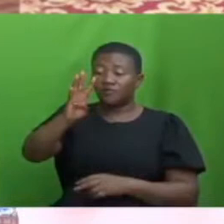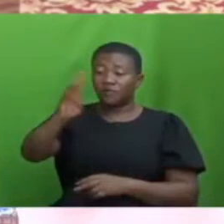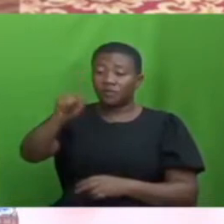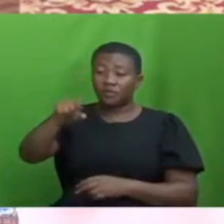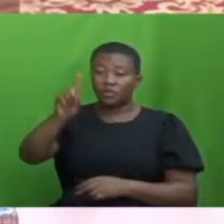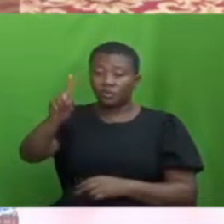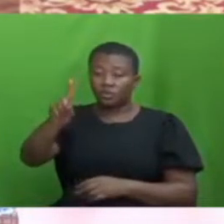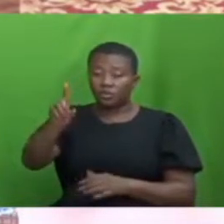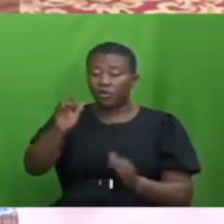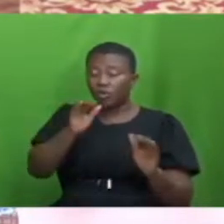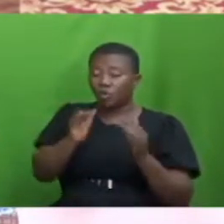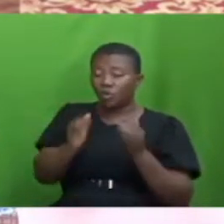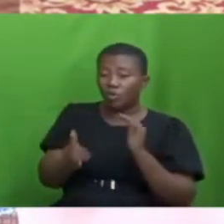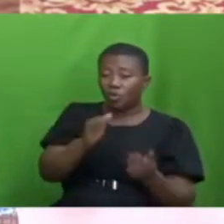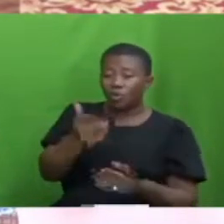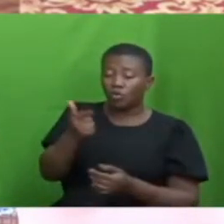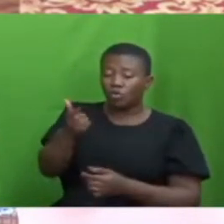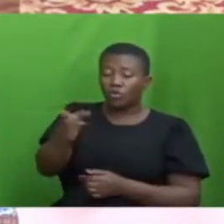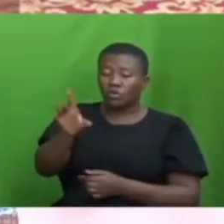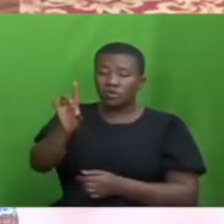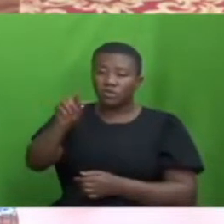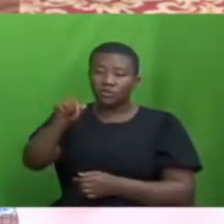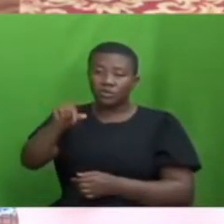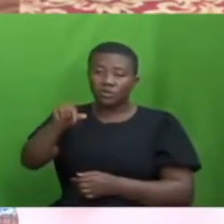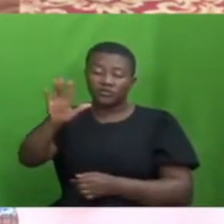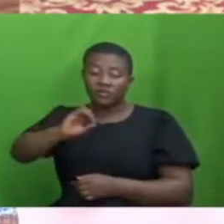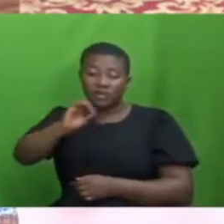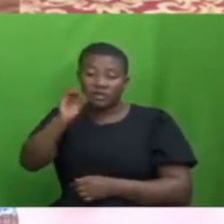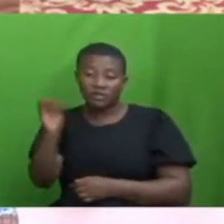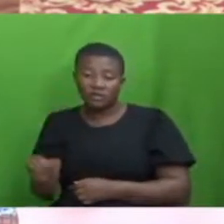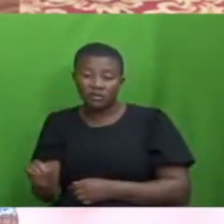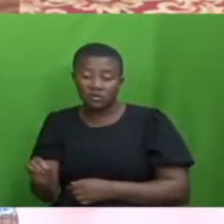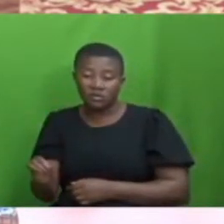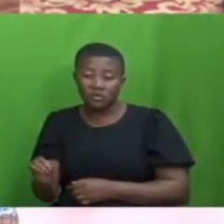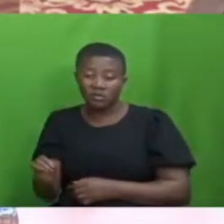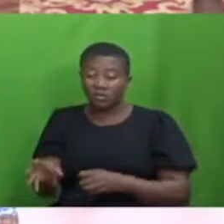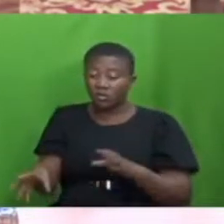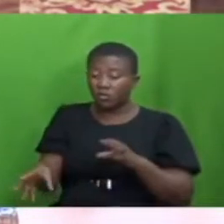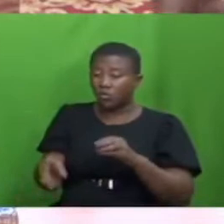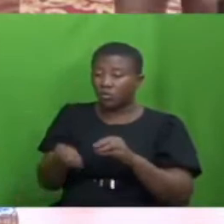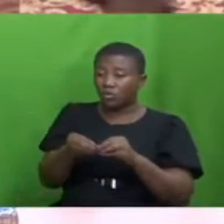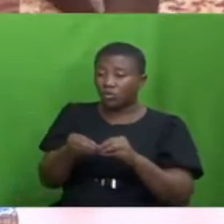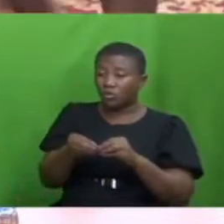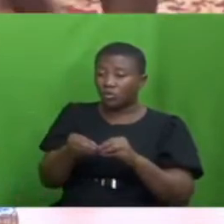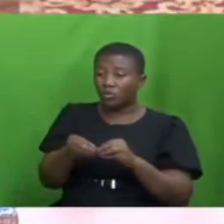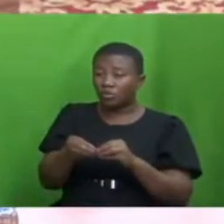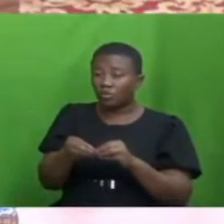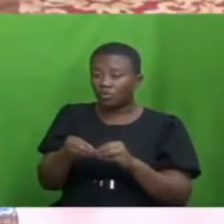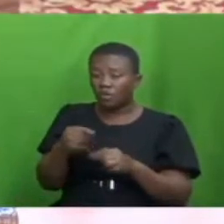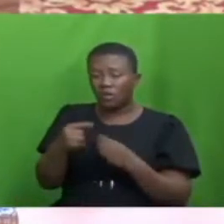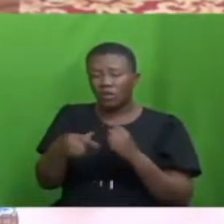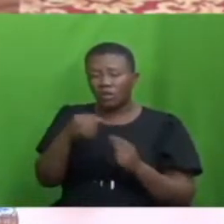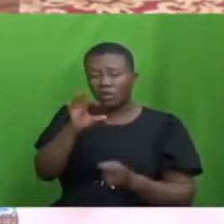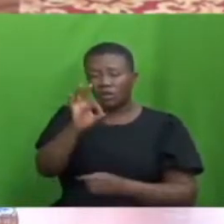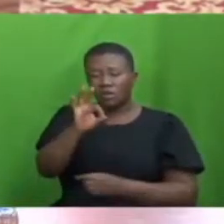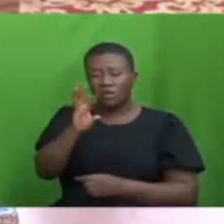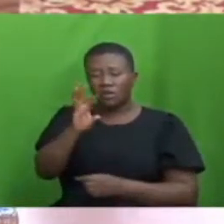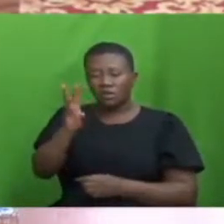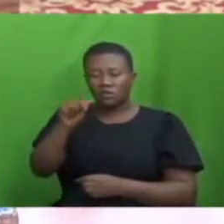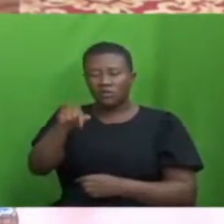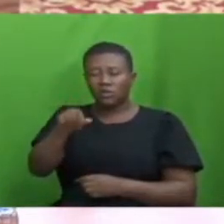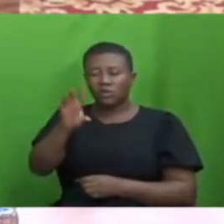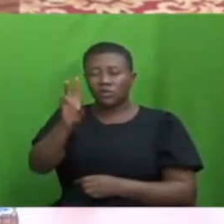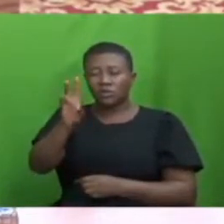54.1% compared to the projected 28.5%. Total revenue and grants for the period amounted to 96.7